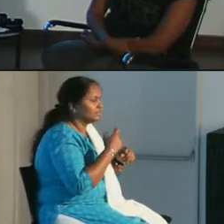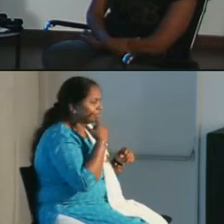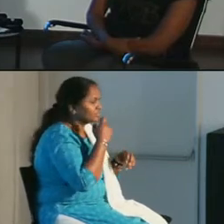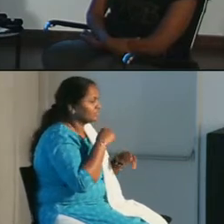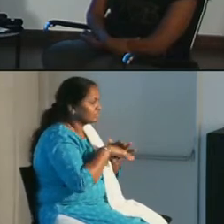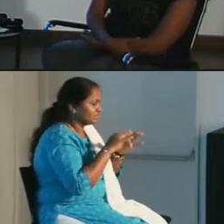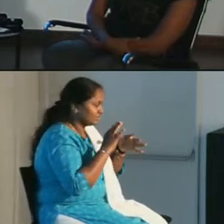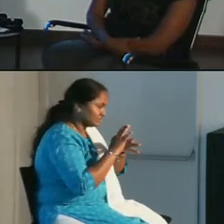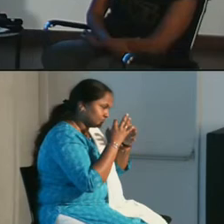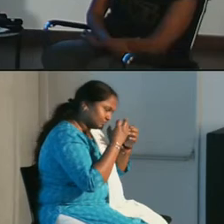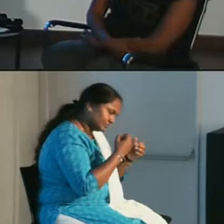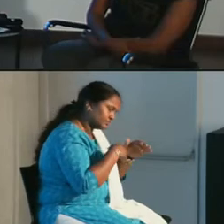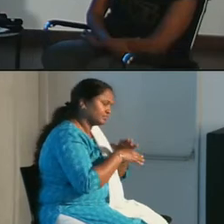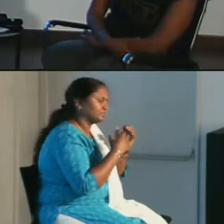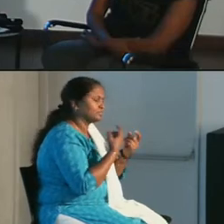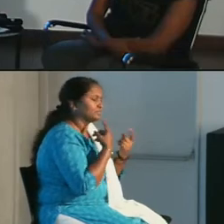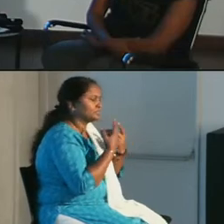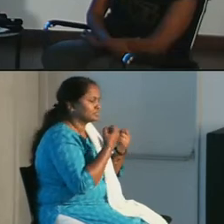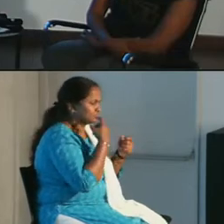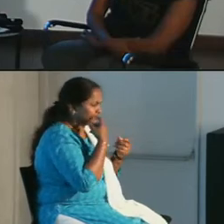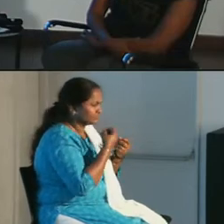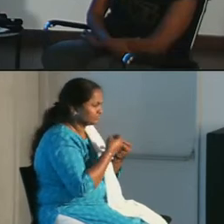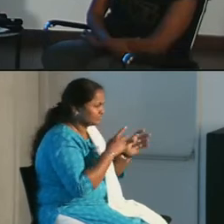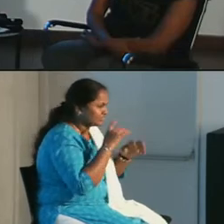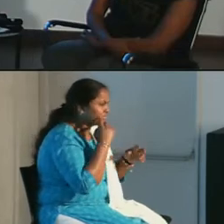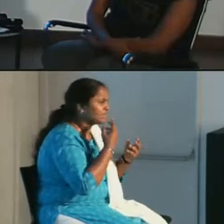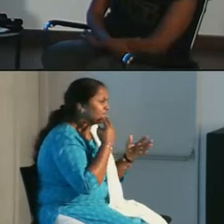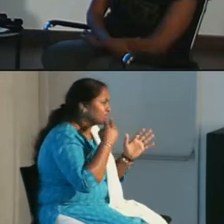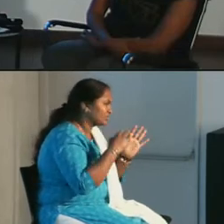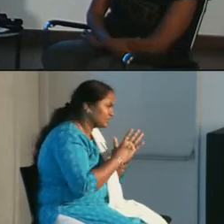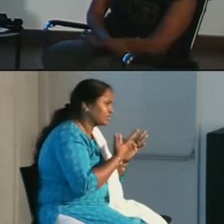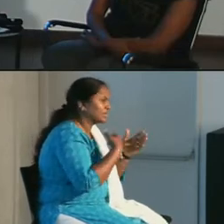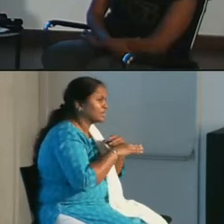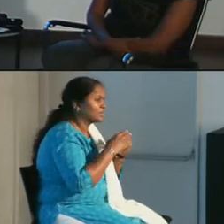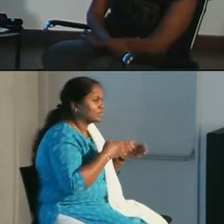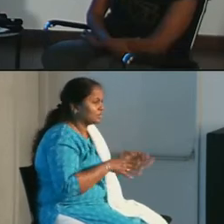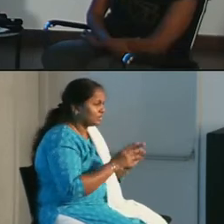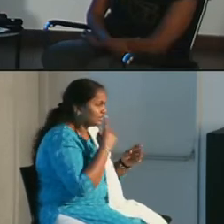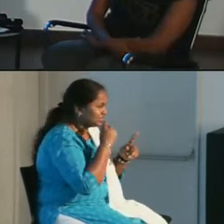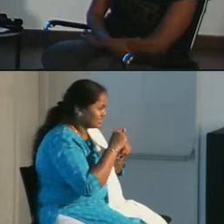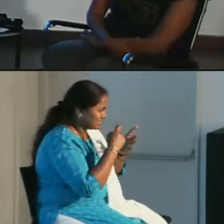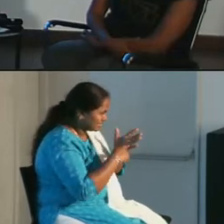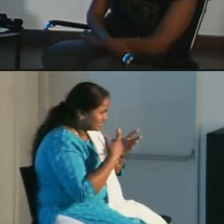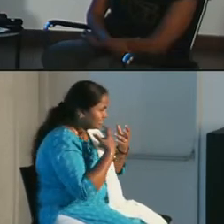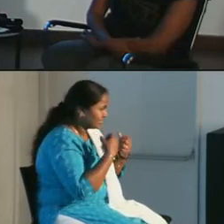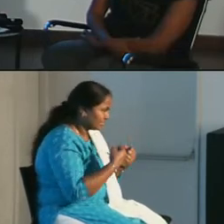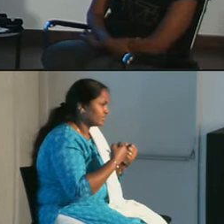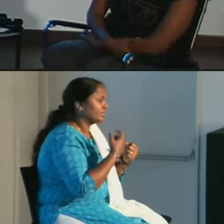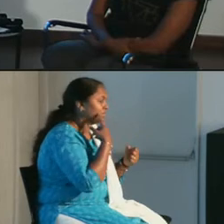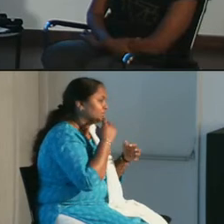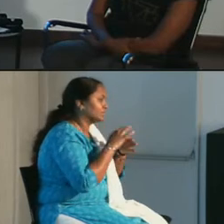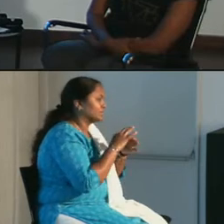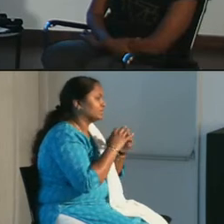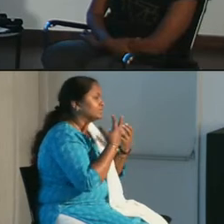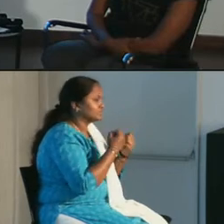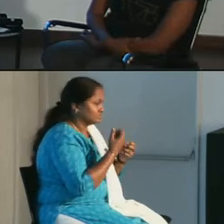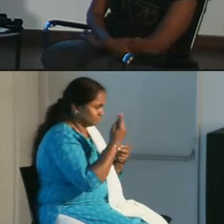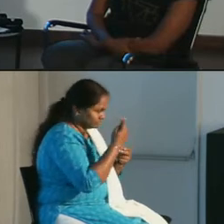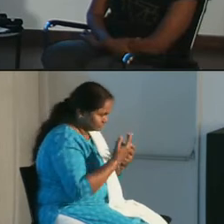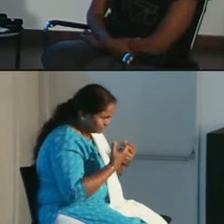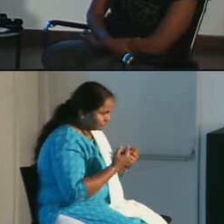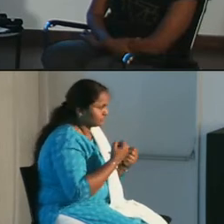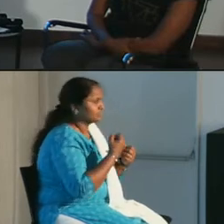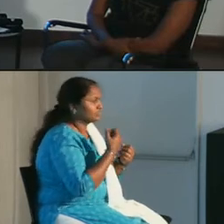that's something that will reveal itself, show itself in the way the projects are, and the interventions are designed, in